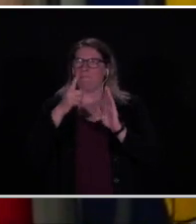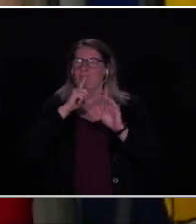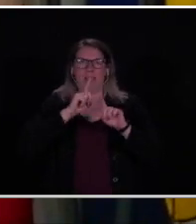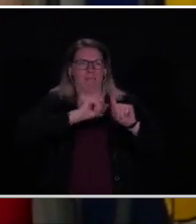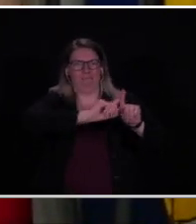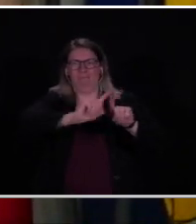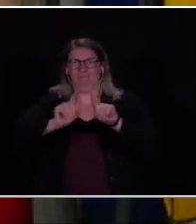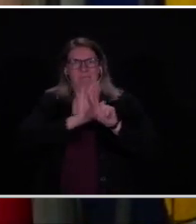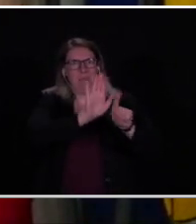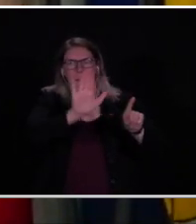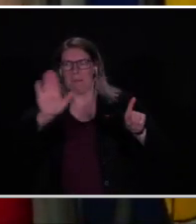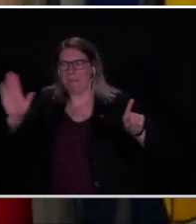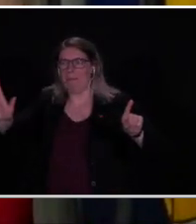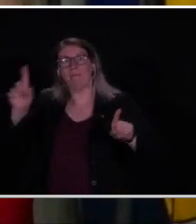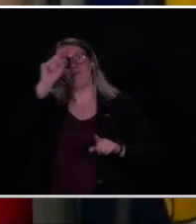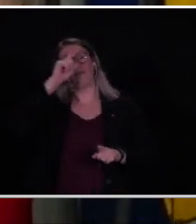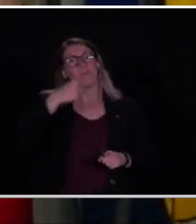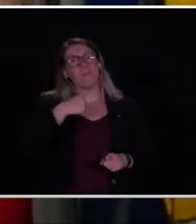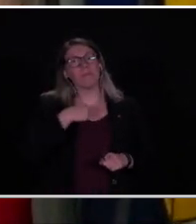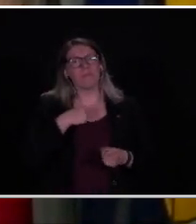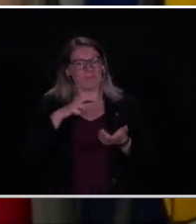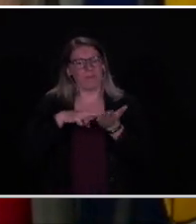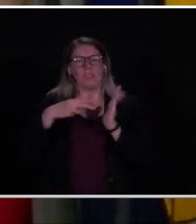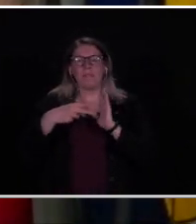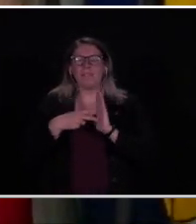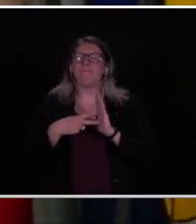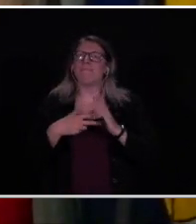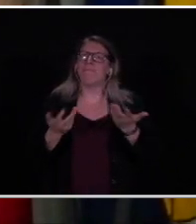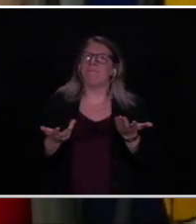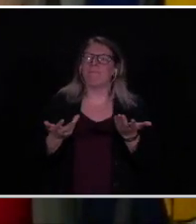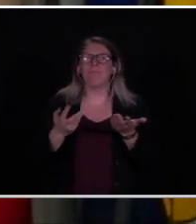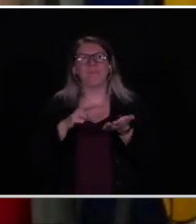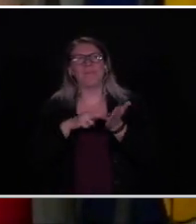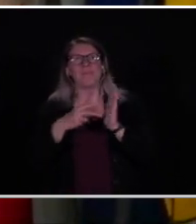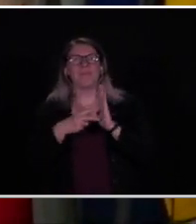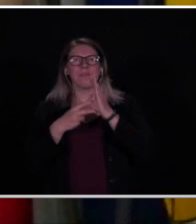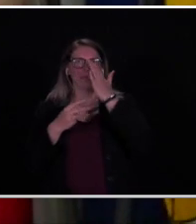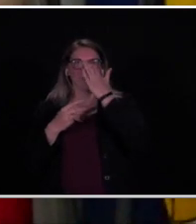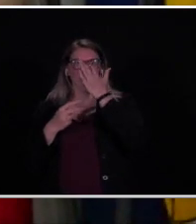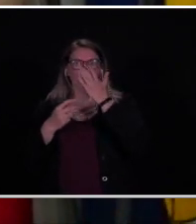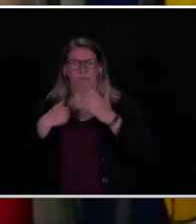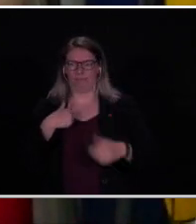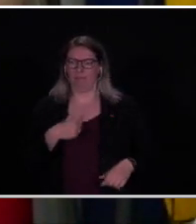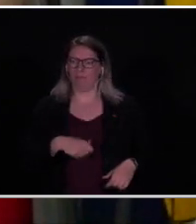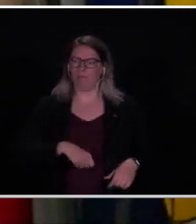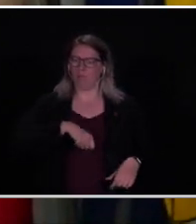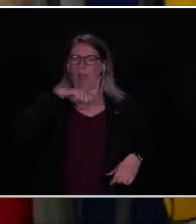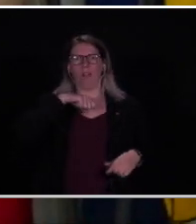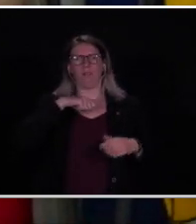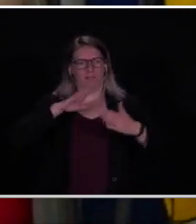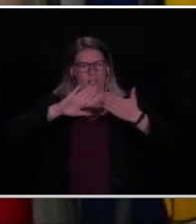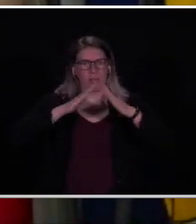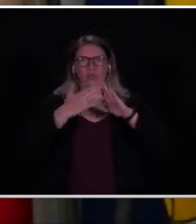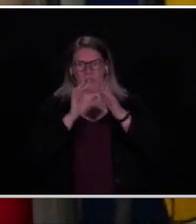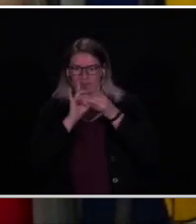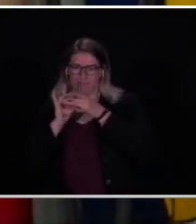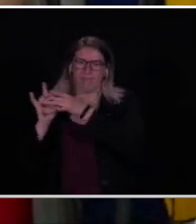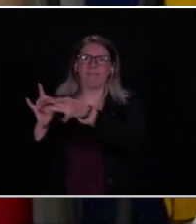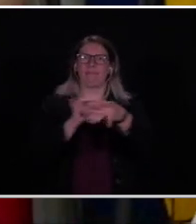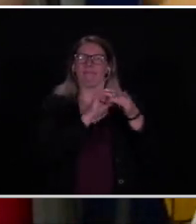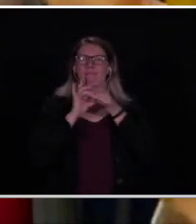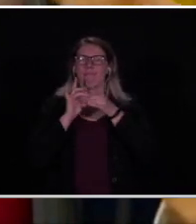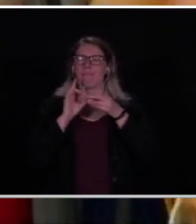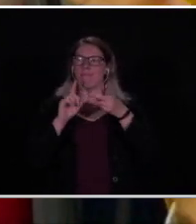me, it is a very strong sense of pride in community, in